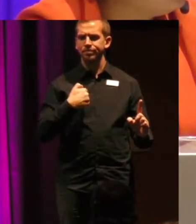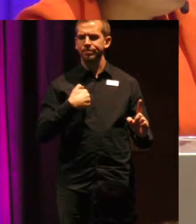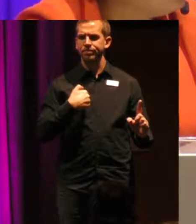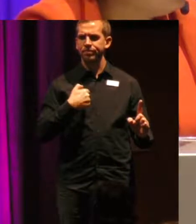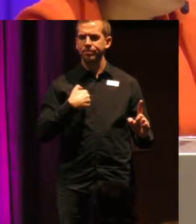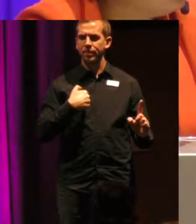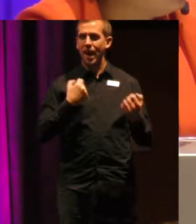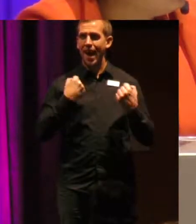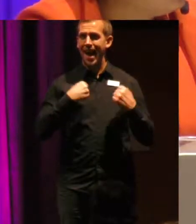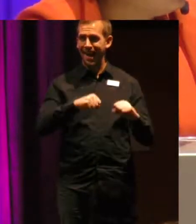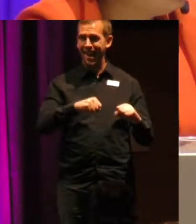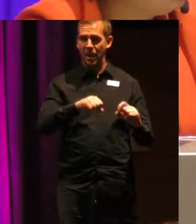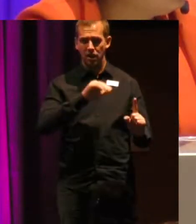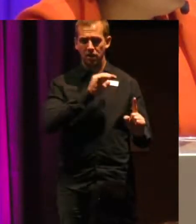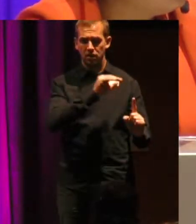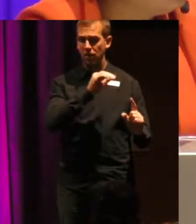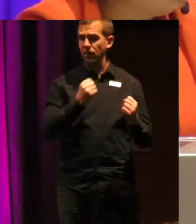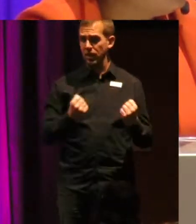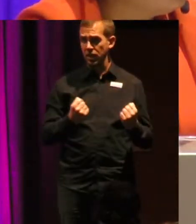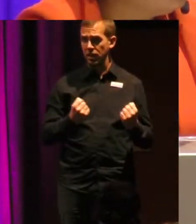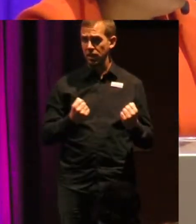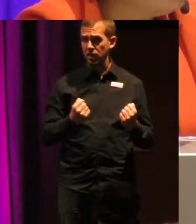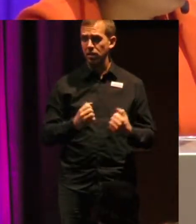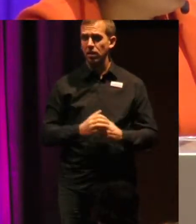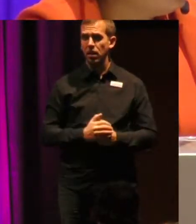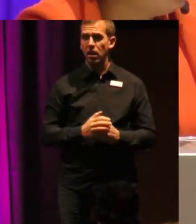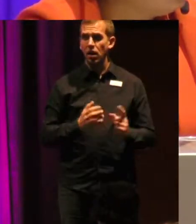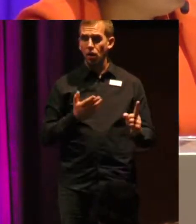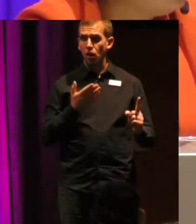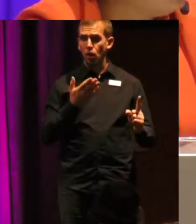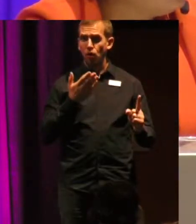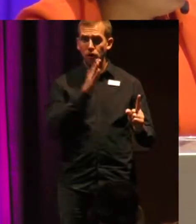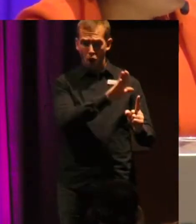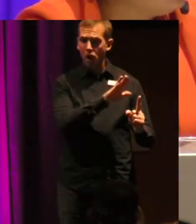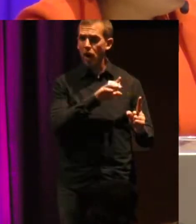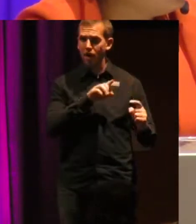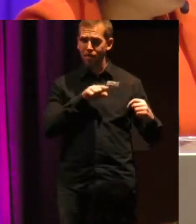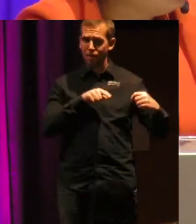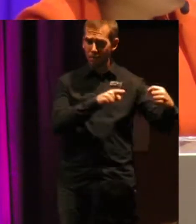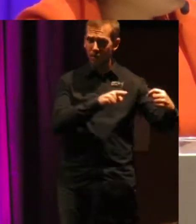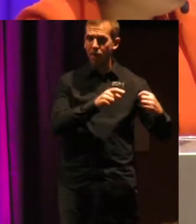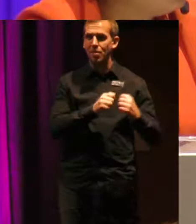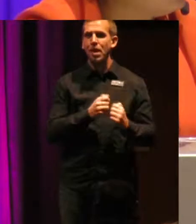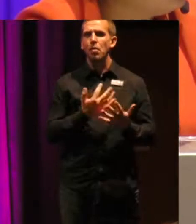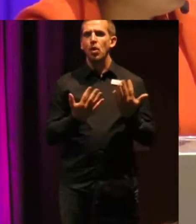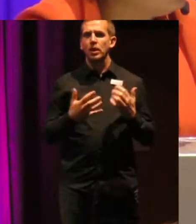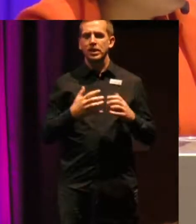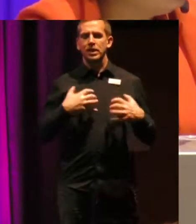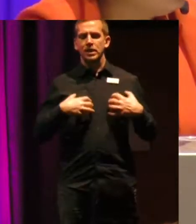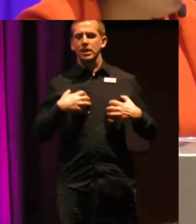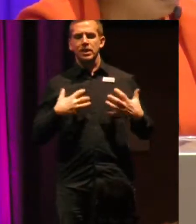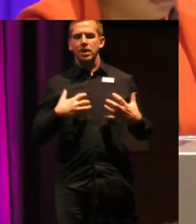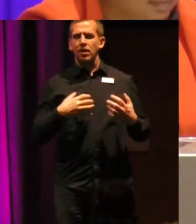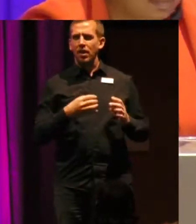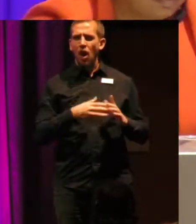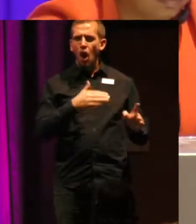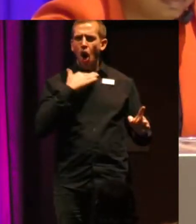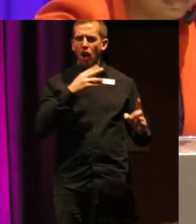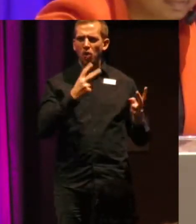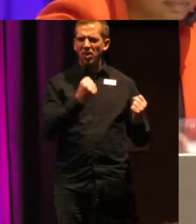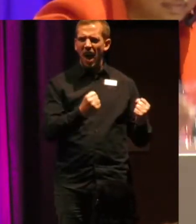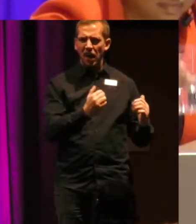to act and answer against. But people are afraid to do that because the hate is so big